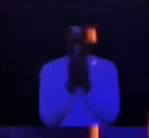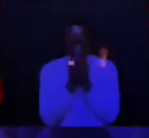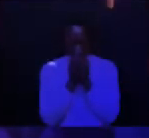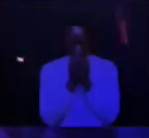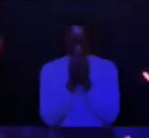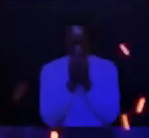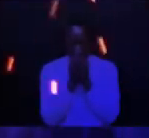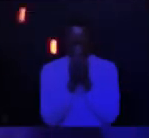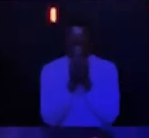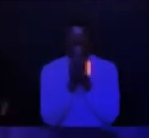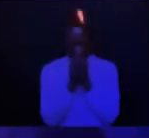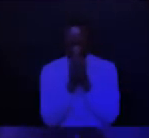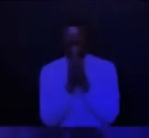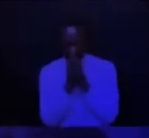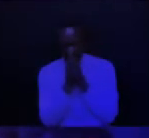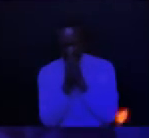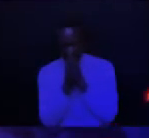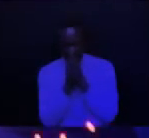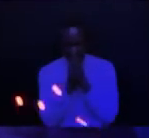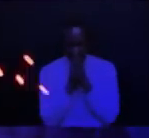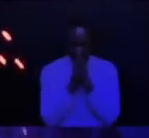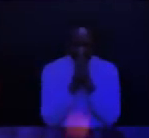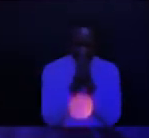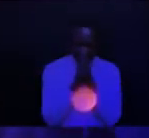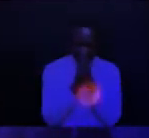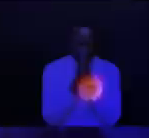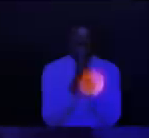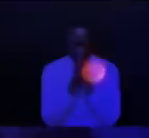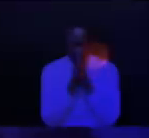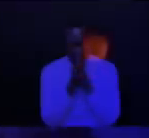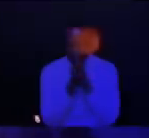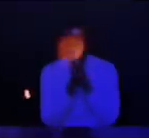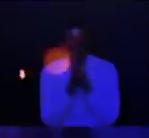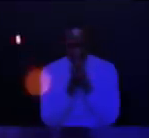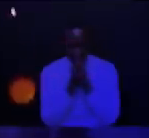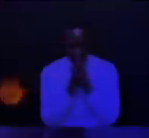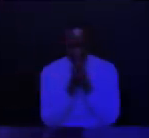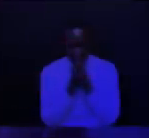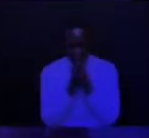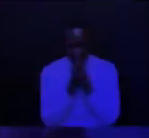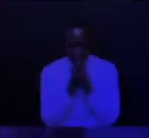mighty name of Jesus. Beloved, I want to pray.